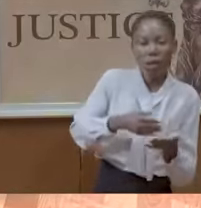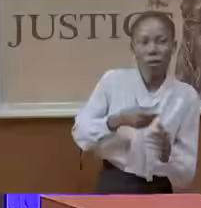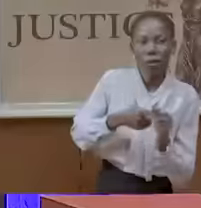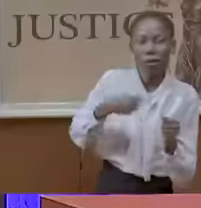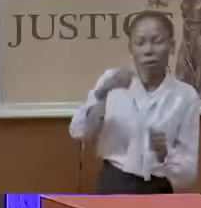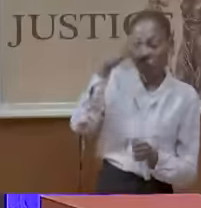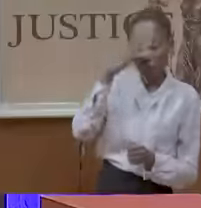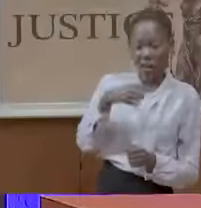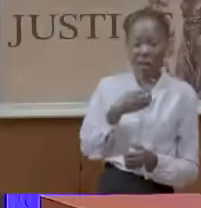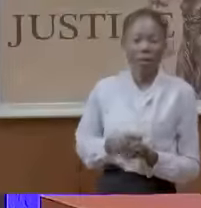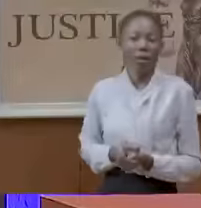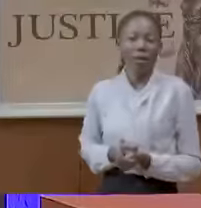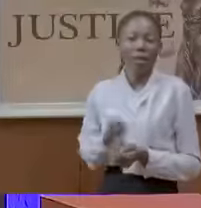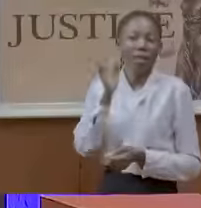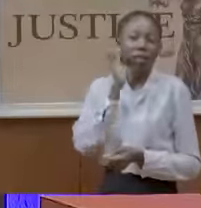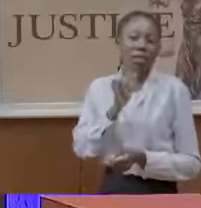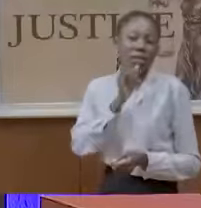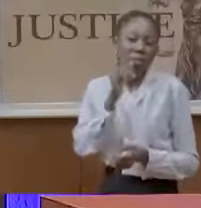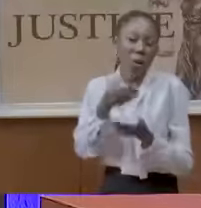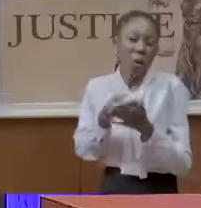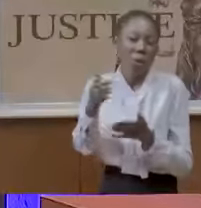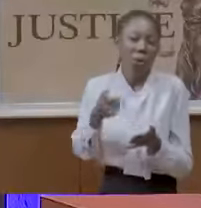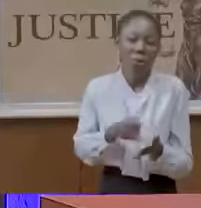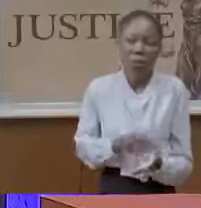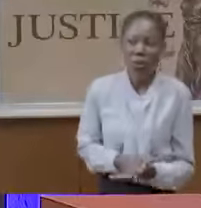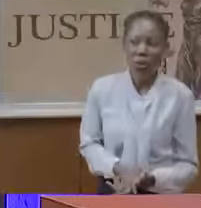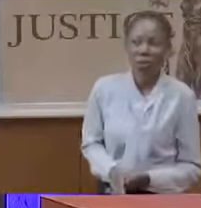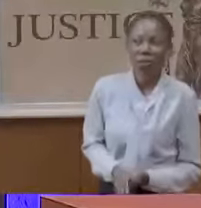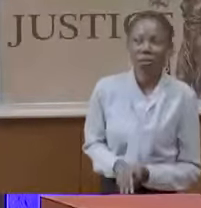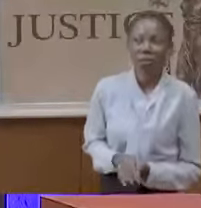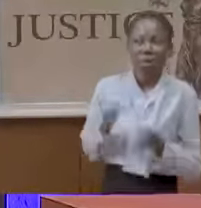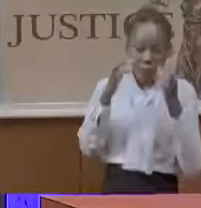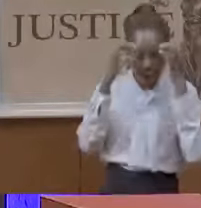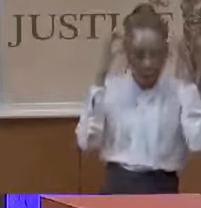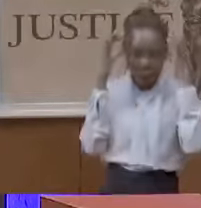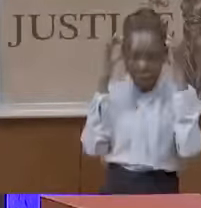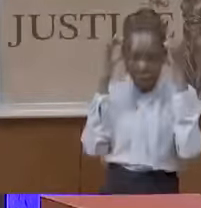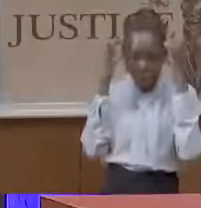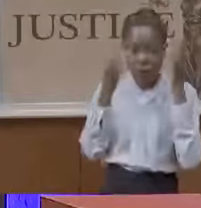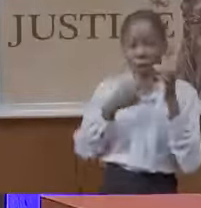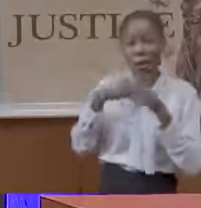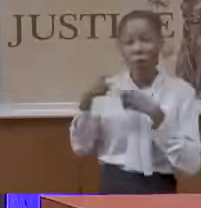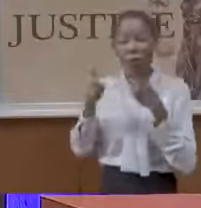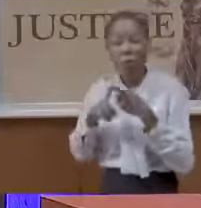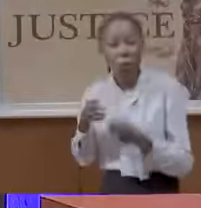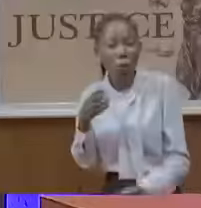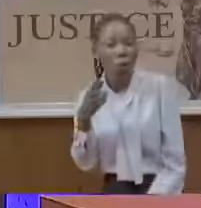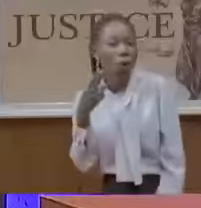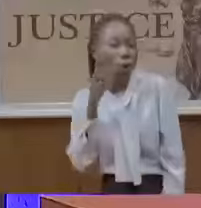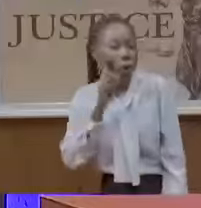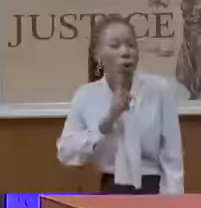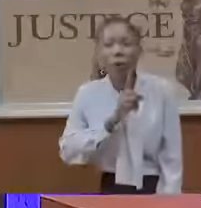In order to confess that, she was the one that bought it. Well, she had never entered an hotel before. She put it on. She went to the hotel. She was